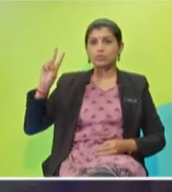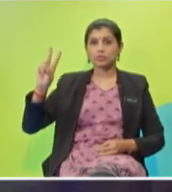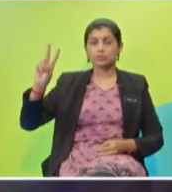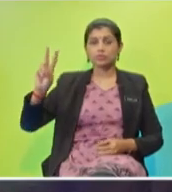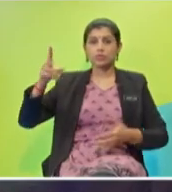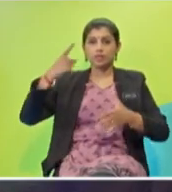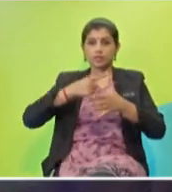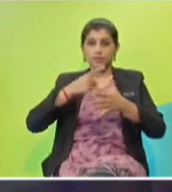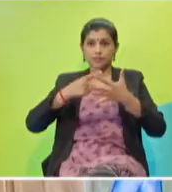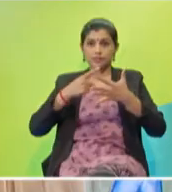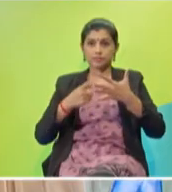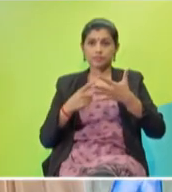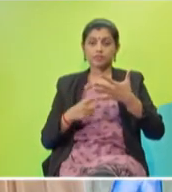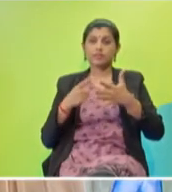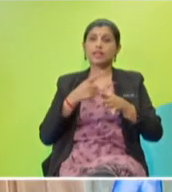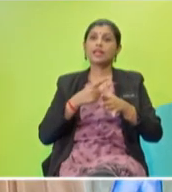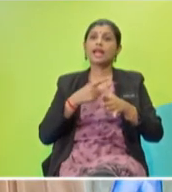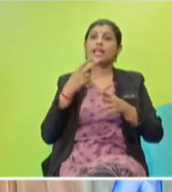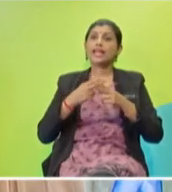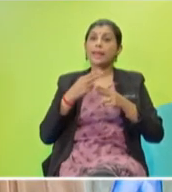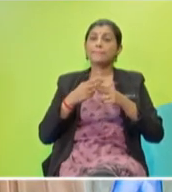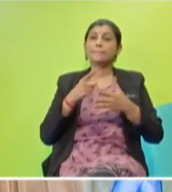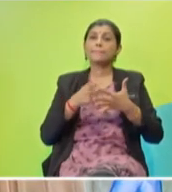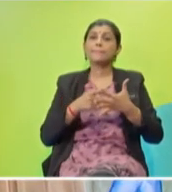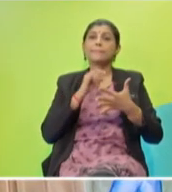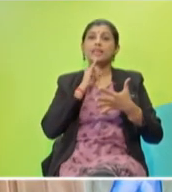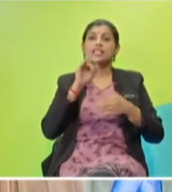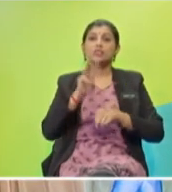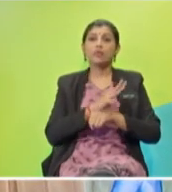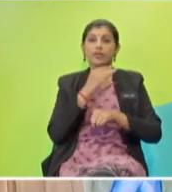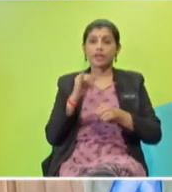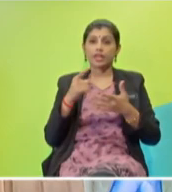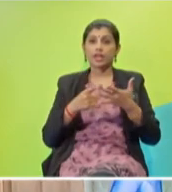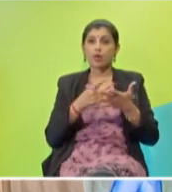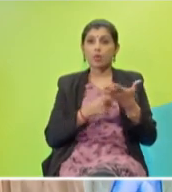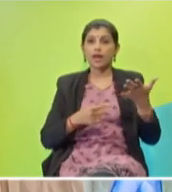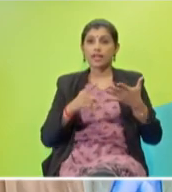now. Okay, name, is wearing, what,